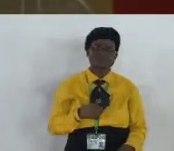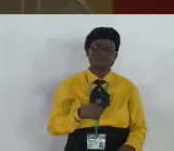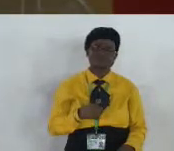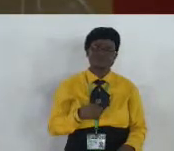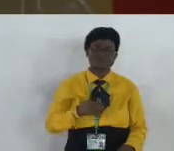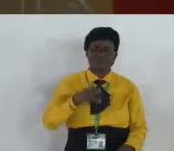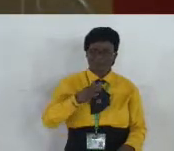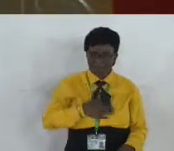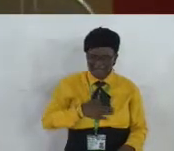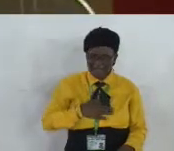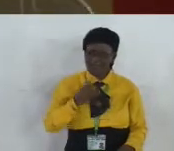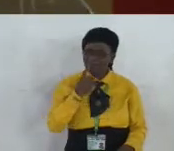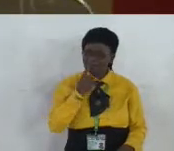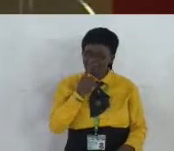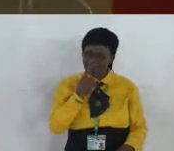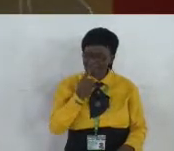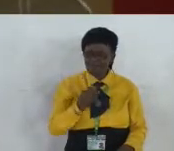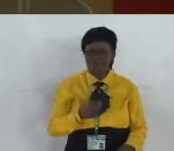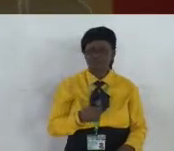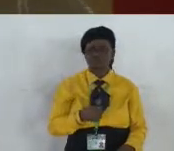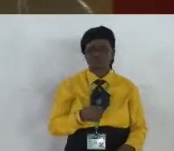my mouth,